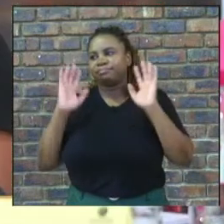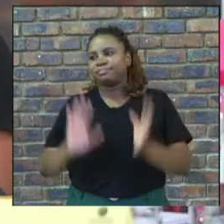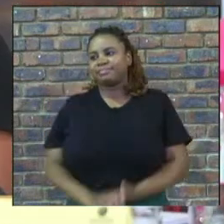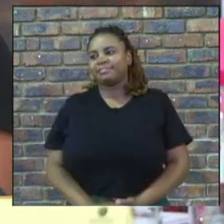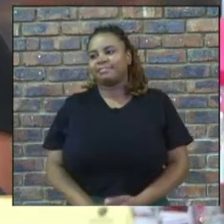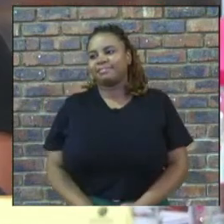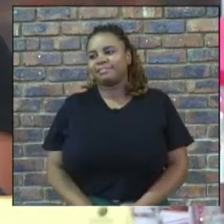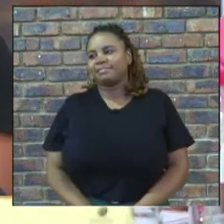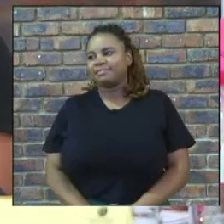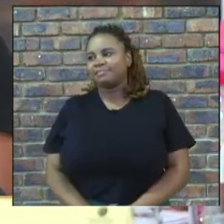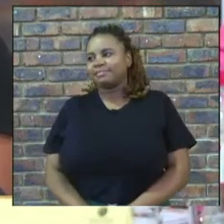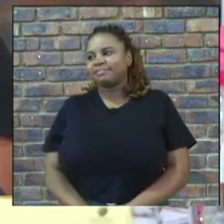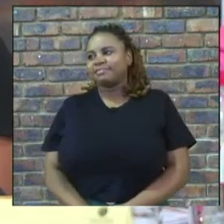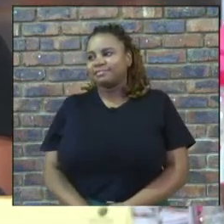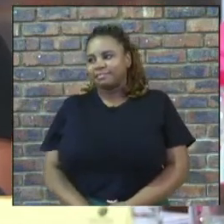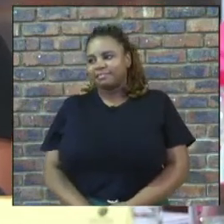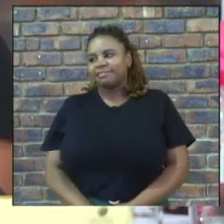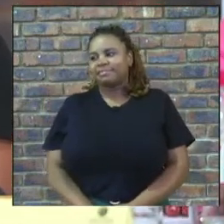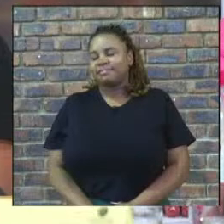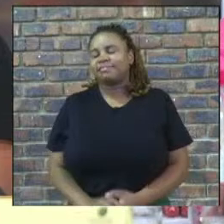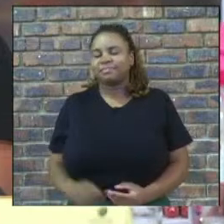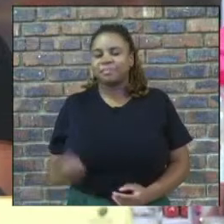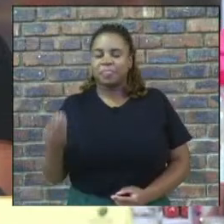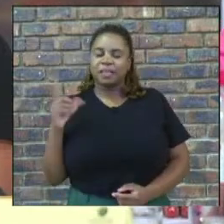Let's take number 7.